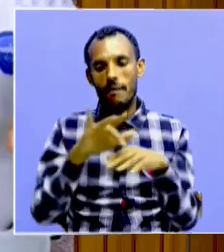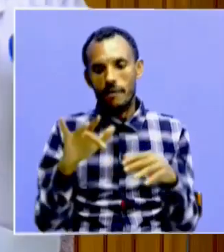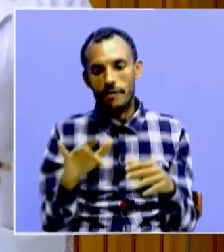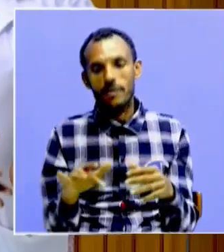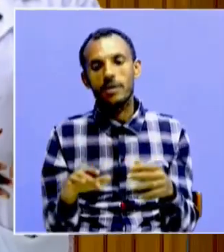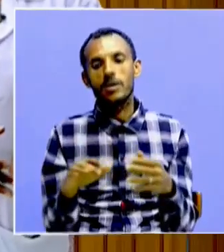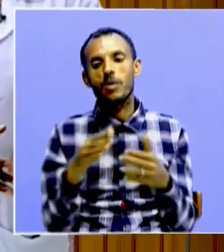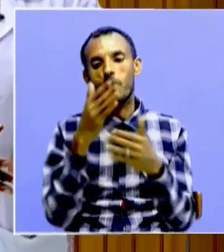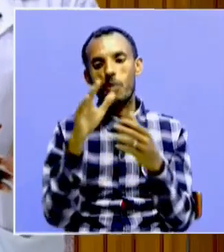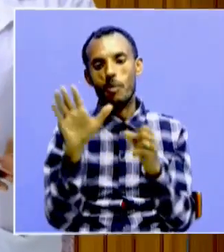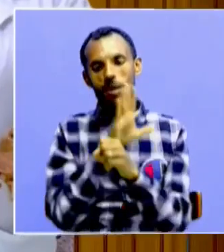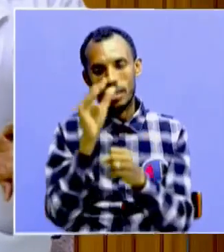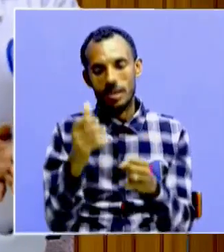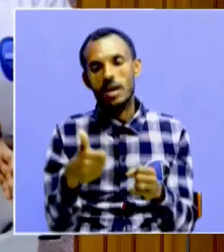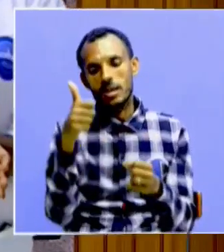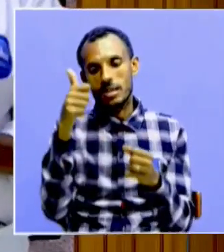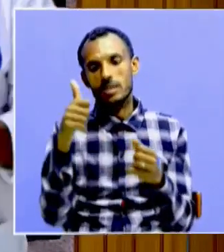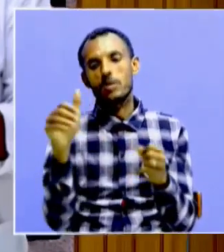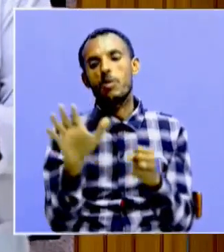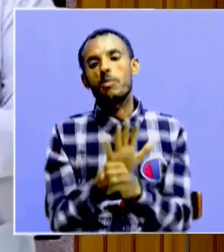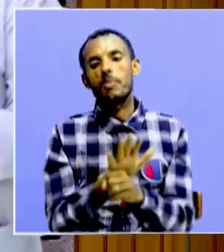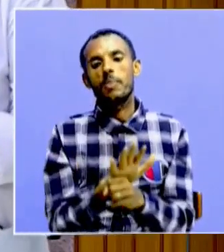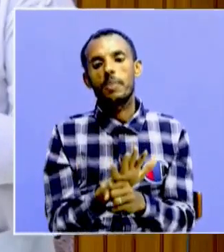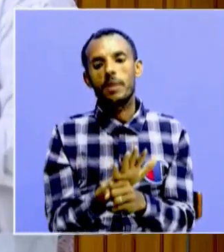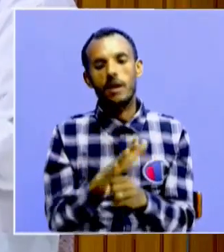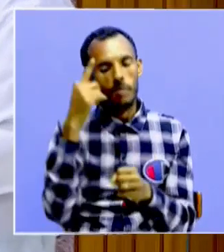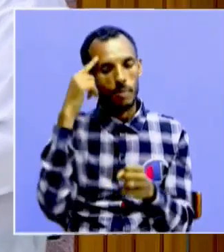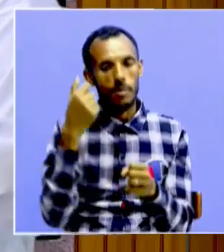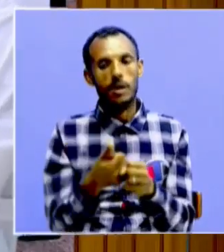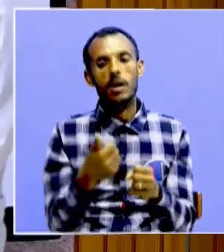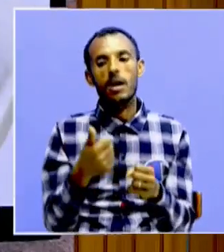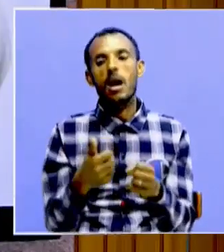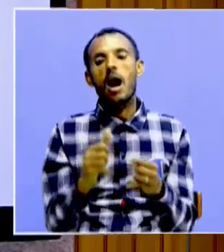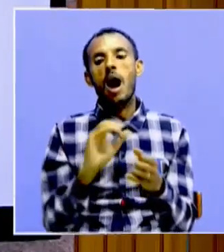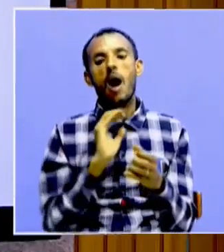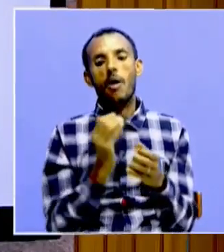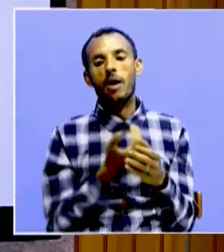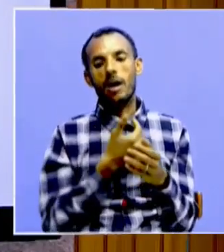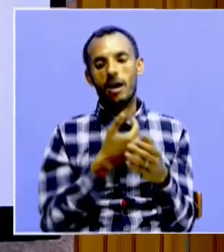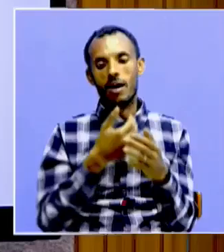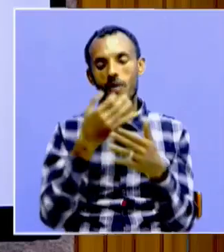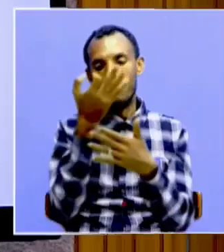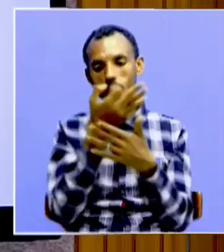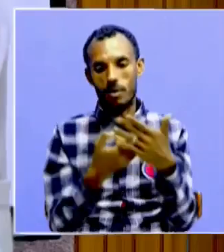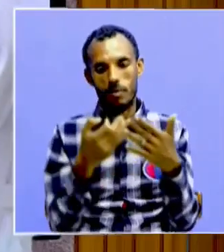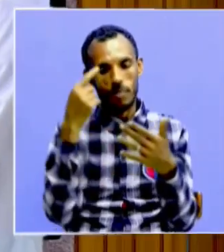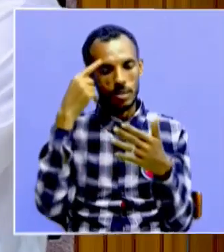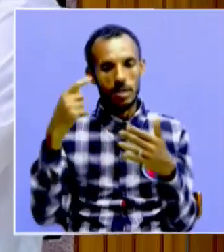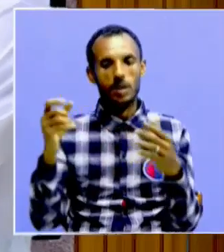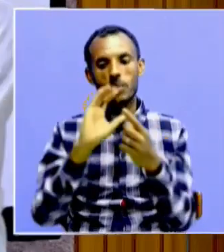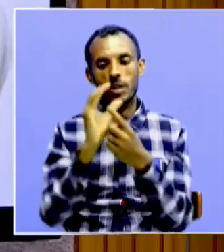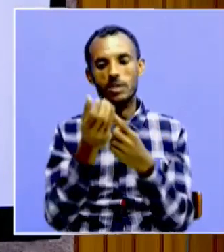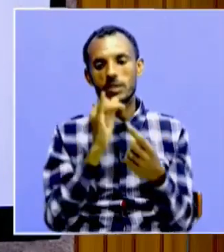half incomplete. Yes? Remember, our form here in the imaginary condition is if clause